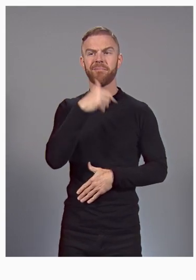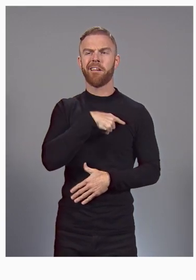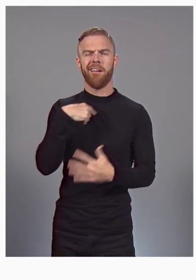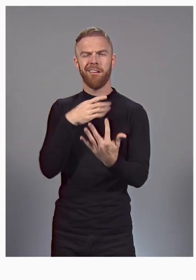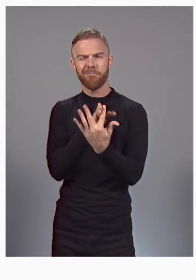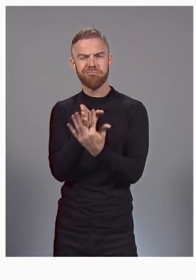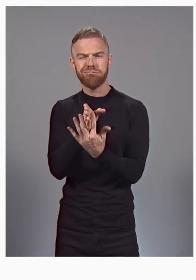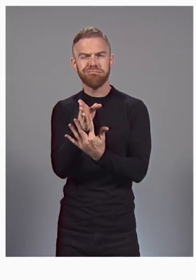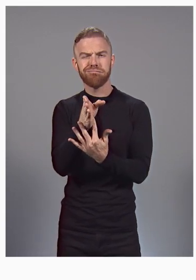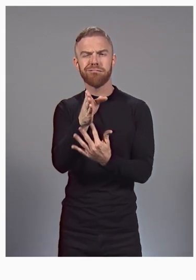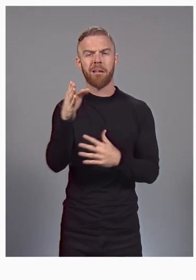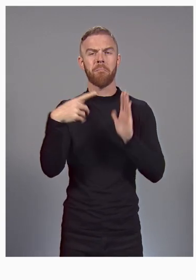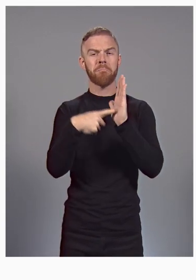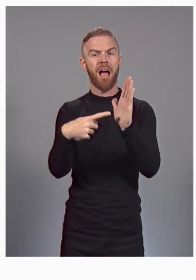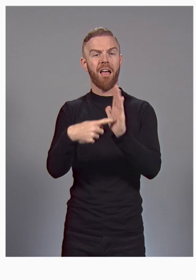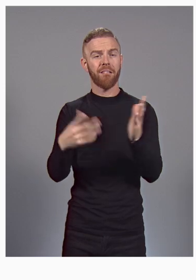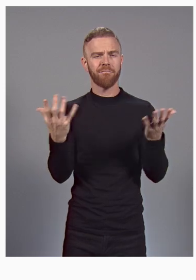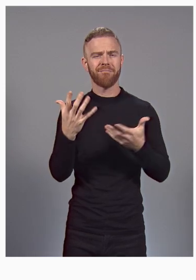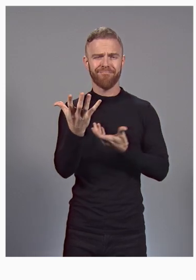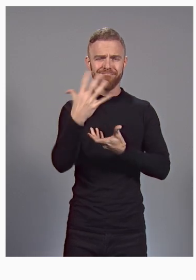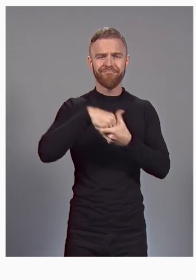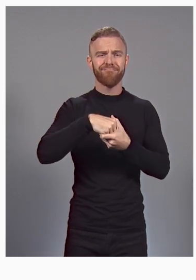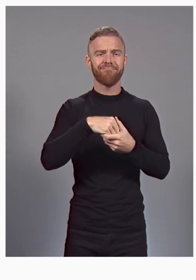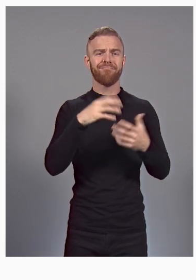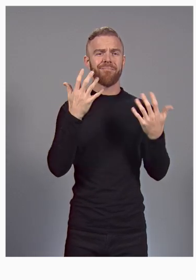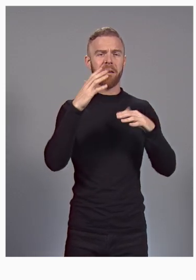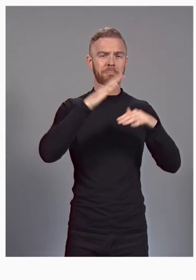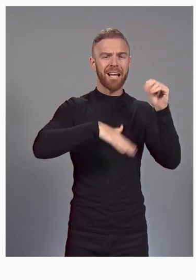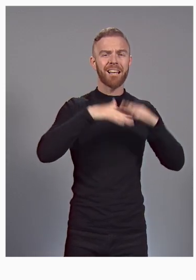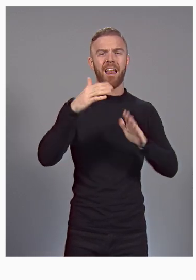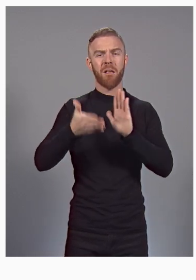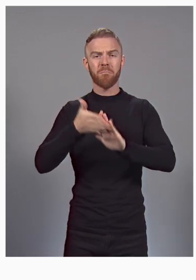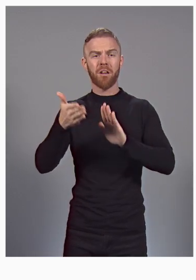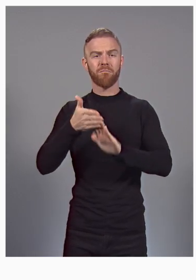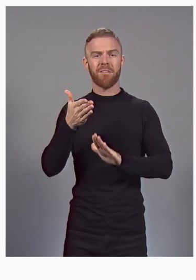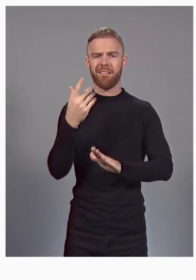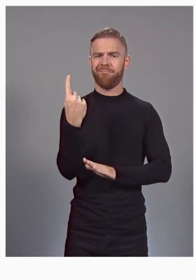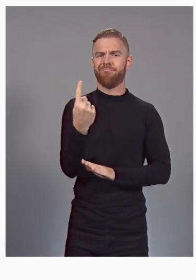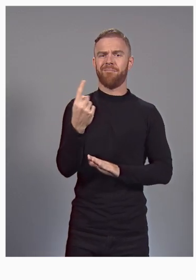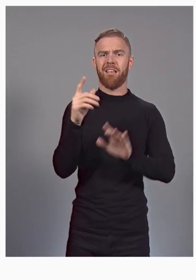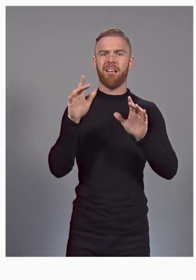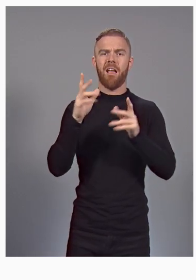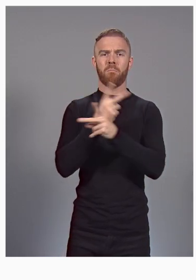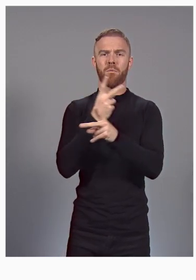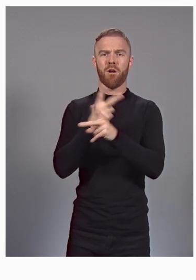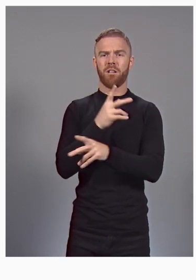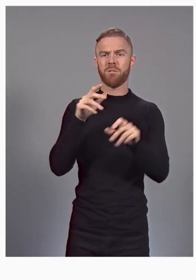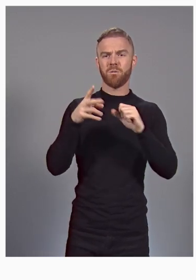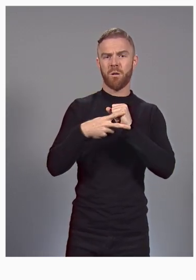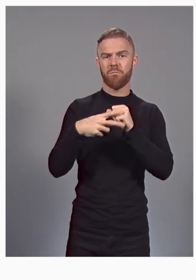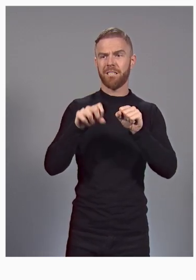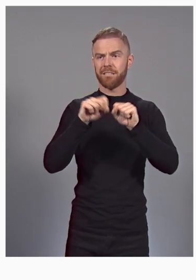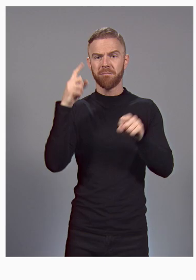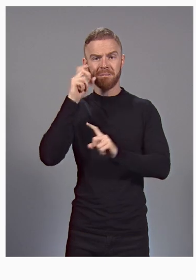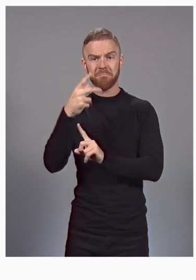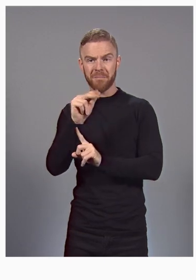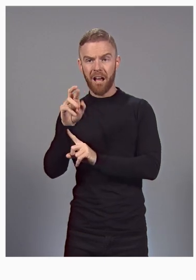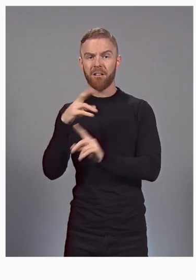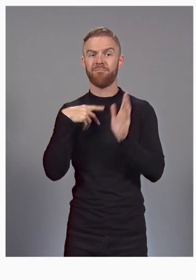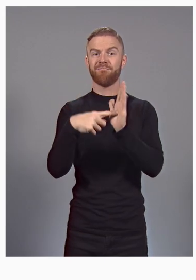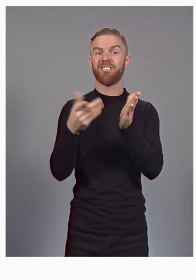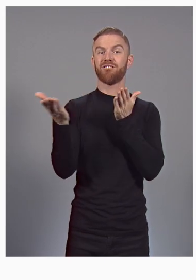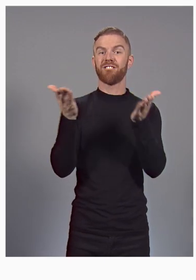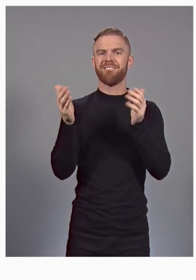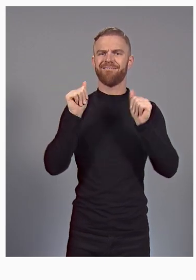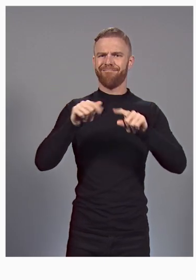entire buildings operating as a single computing and storage system. And with Spanner, we showed how services could run reliably at scale